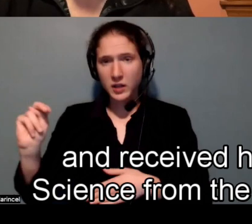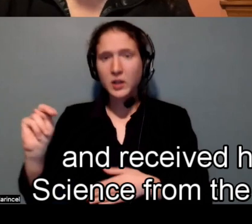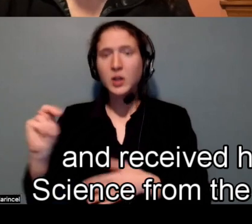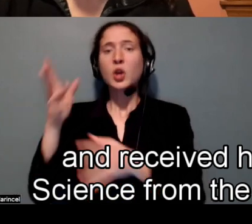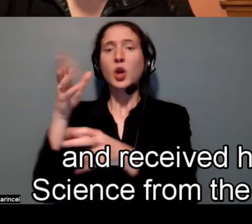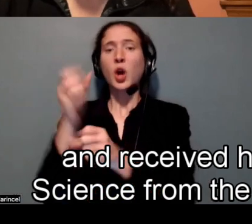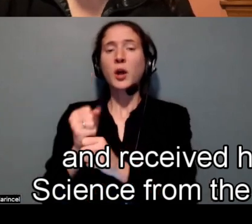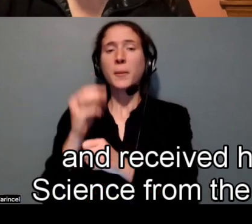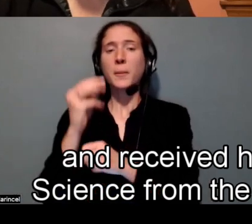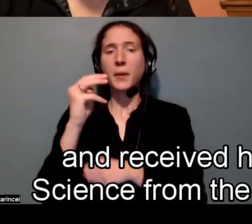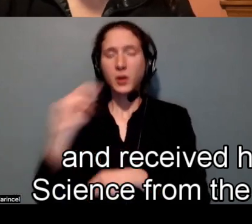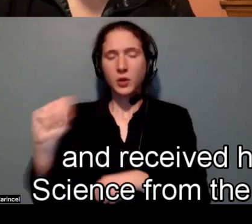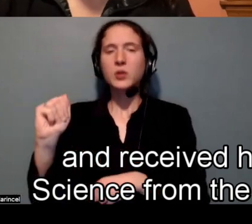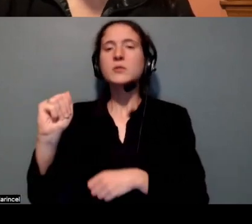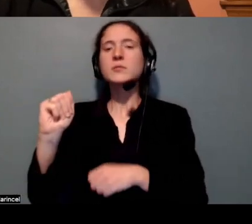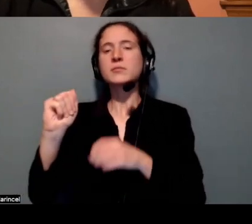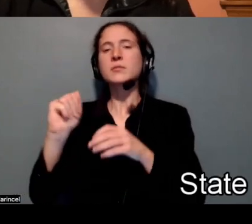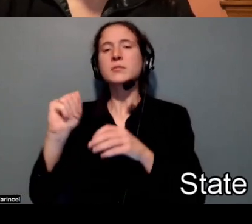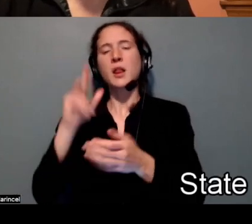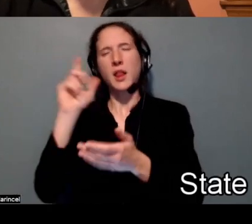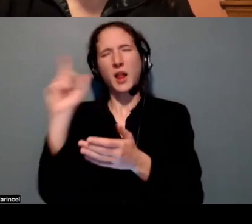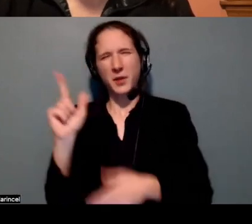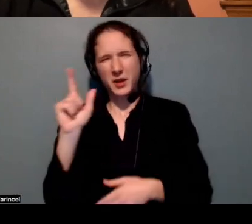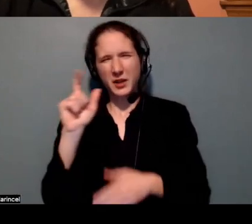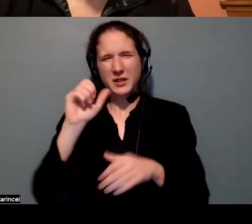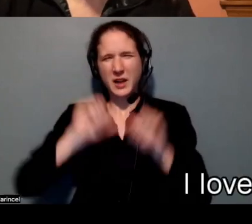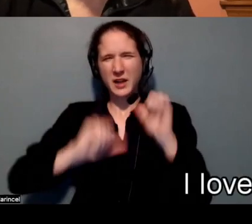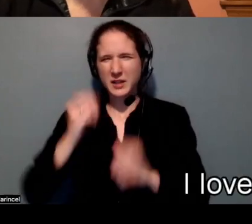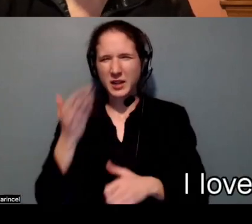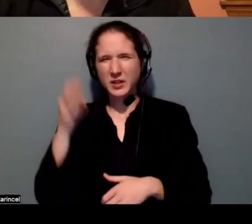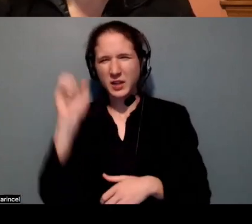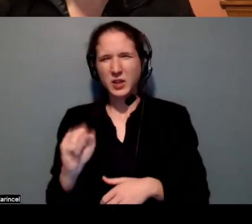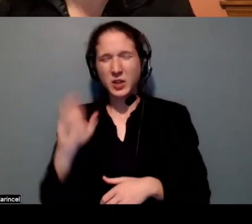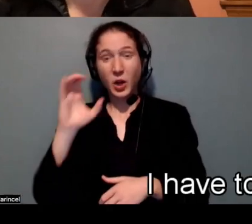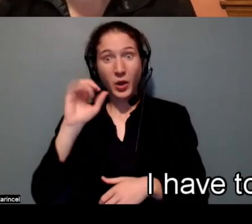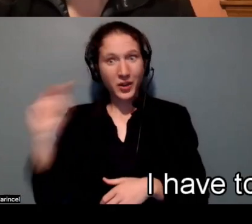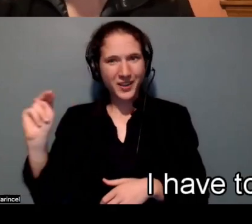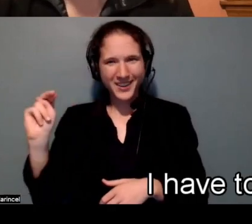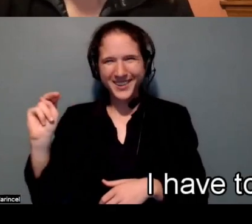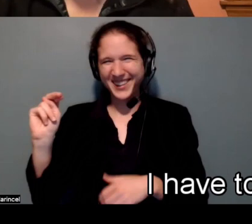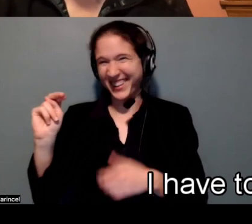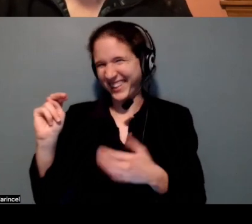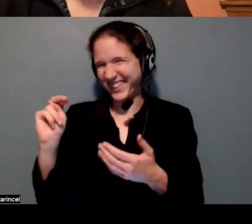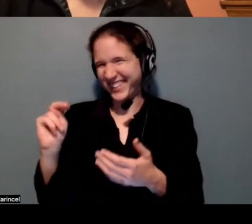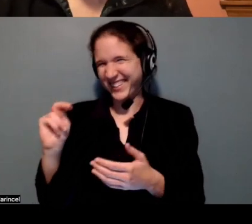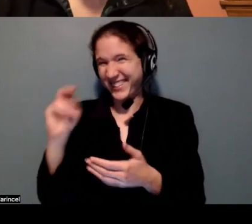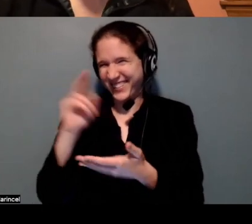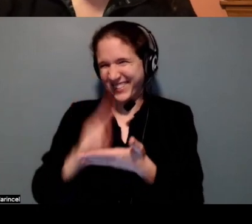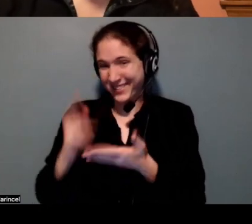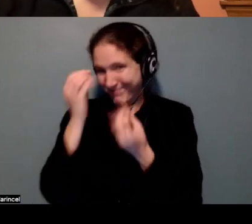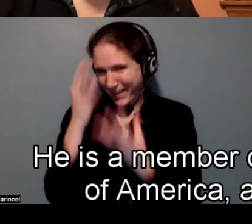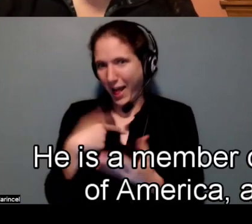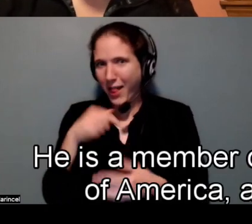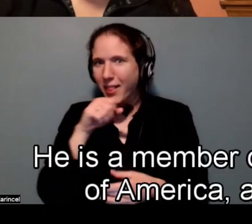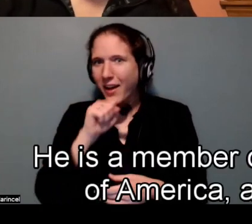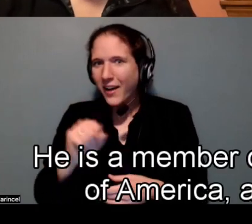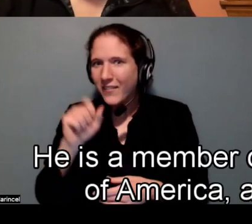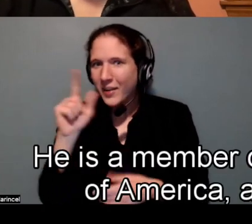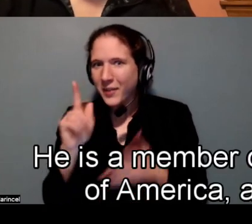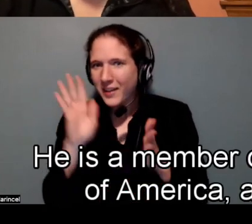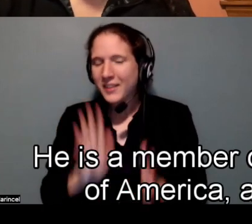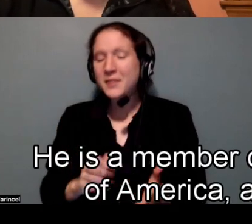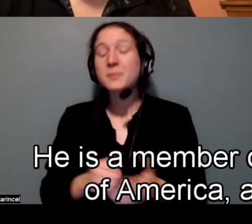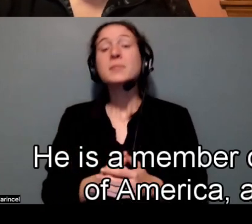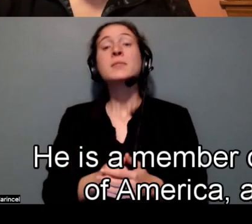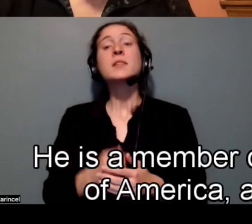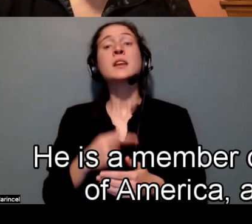Master of Library Science from the Southern Connecticut State University. I love librarians, Jim, I have to tell you that. He is a member of the